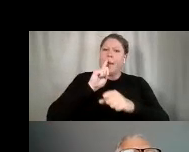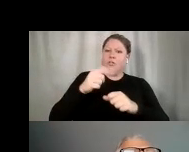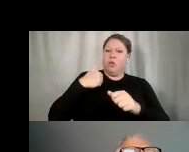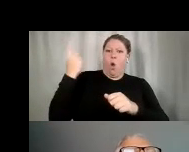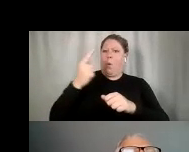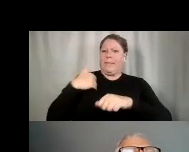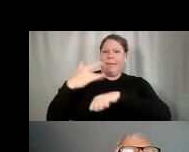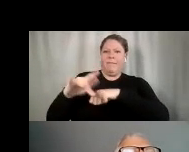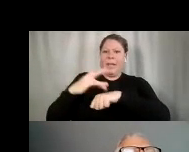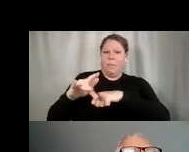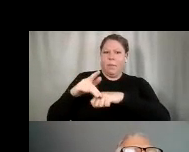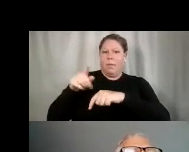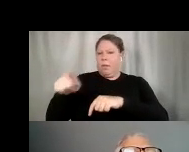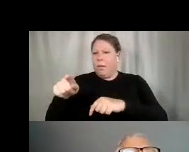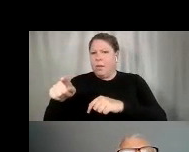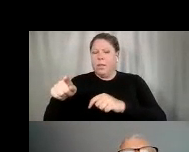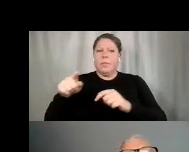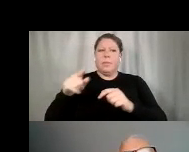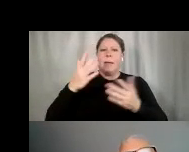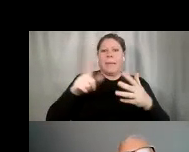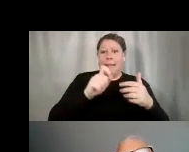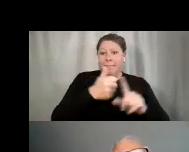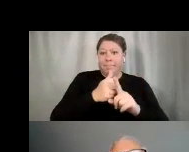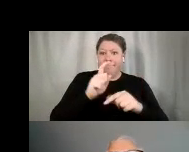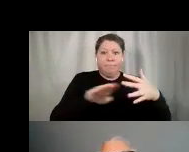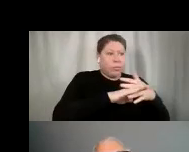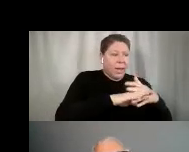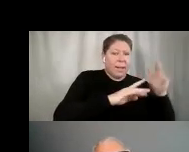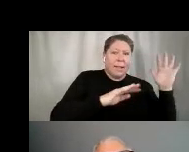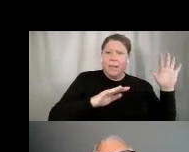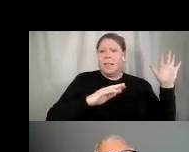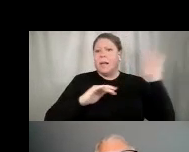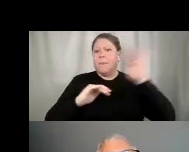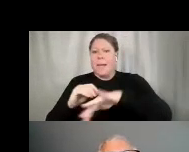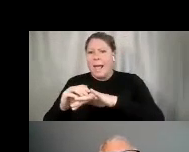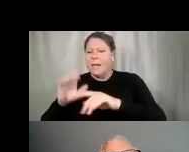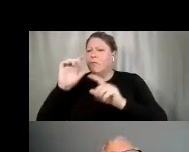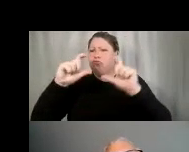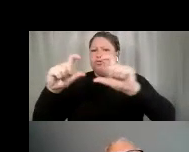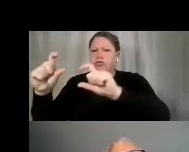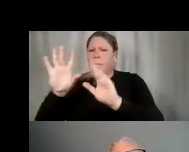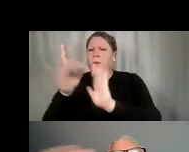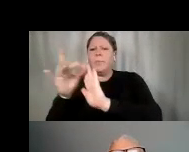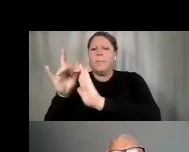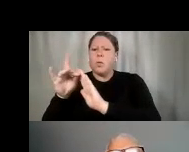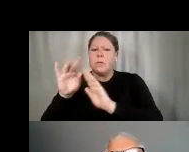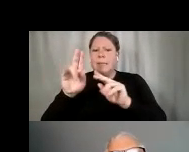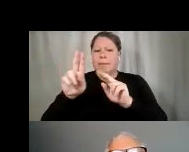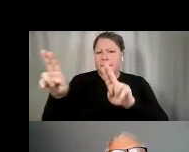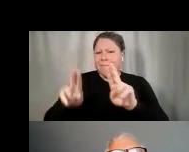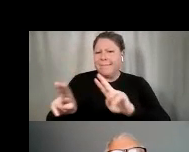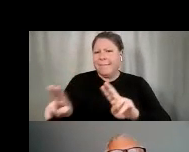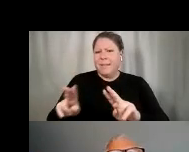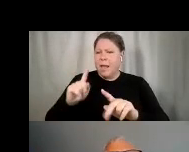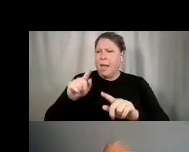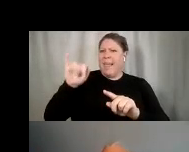substituted. And then they can come back and they can put post-it notes in each one of these sections to be able to say, this is how I would